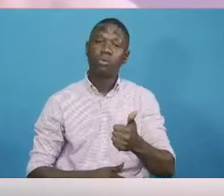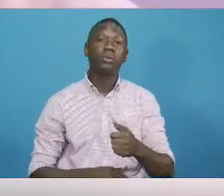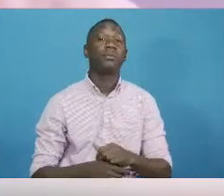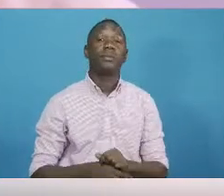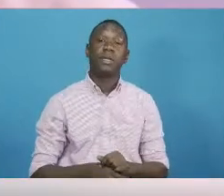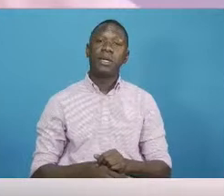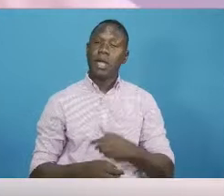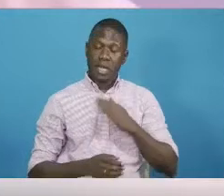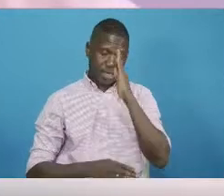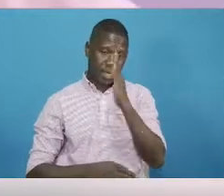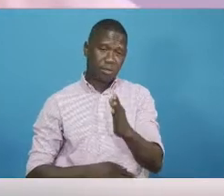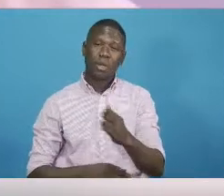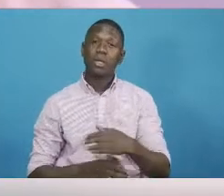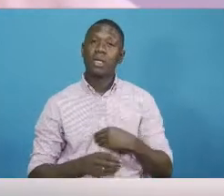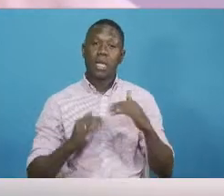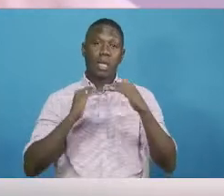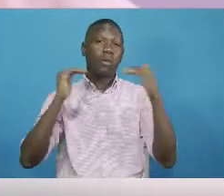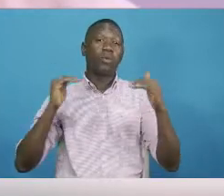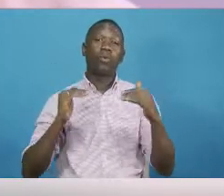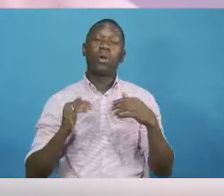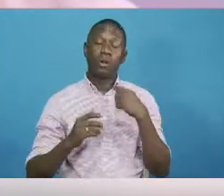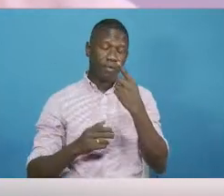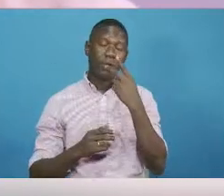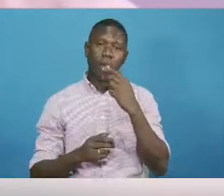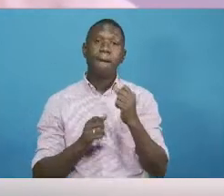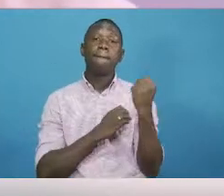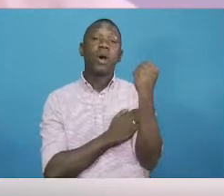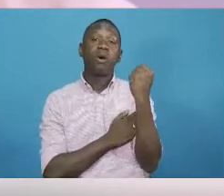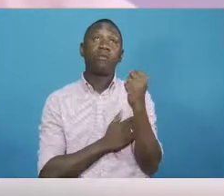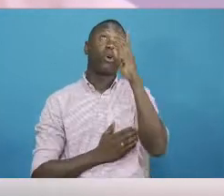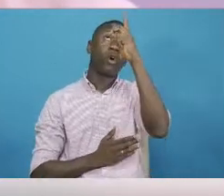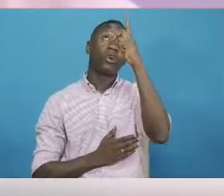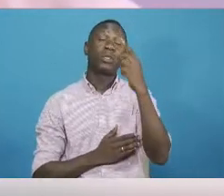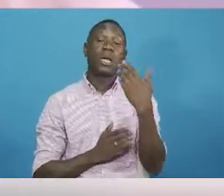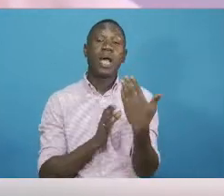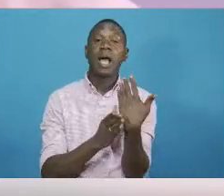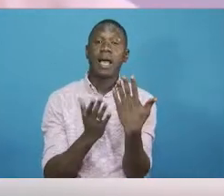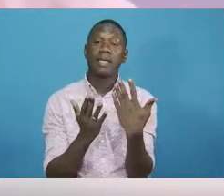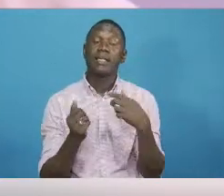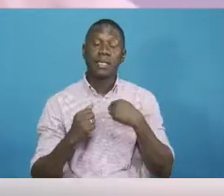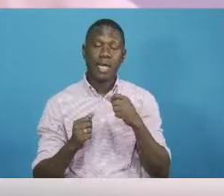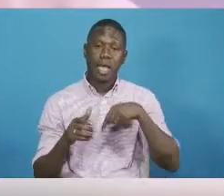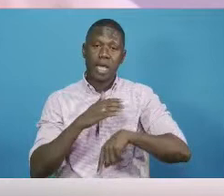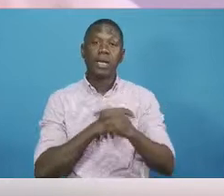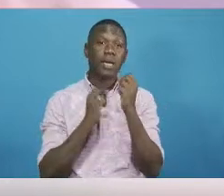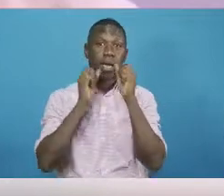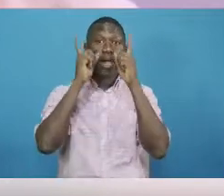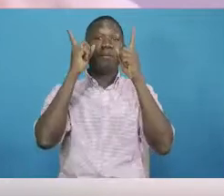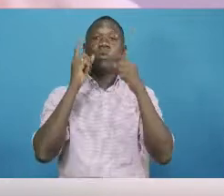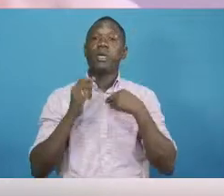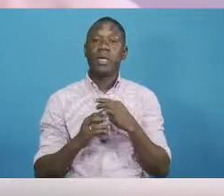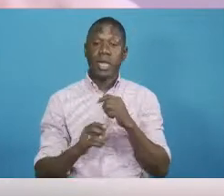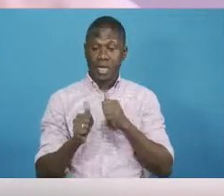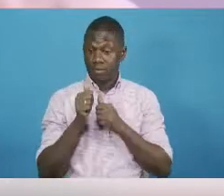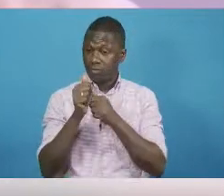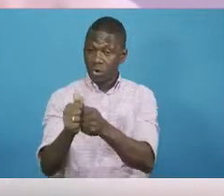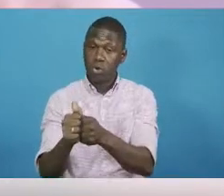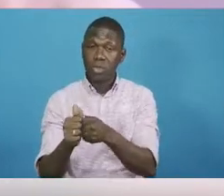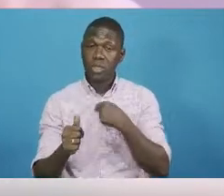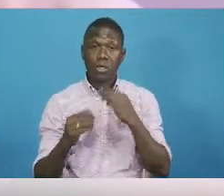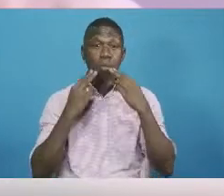experienced the wonders and power of God's hand in their lives when they obeyed his message and